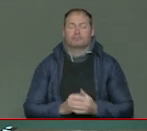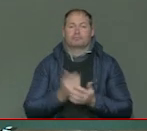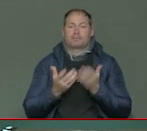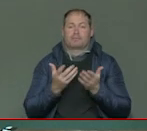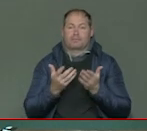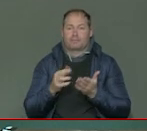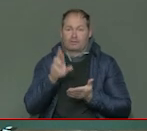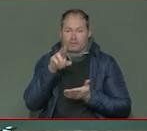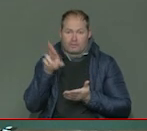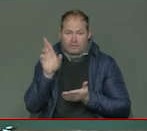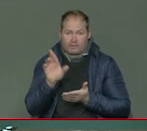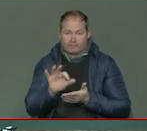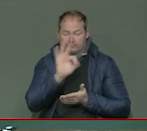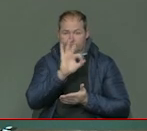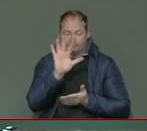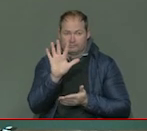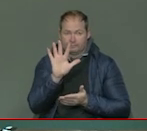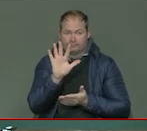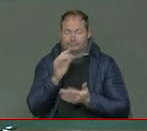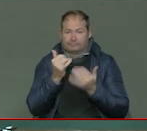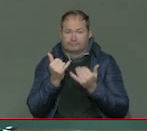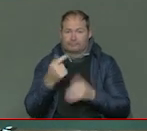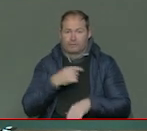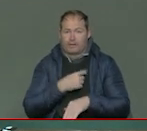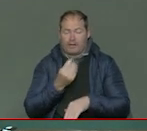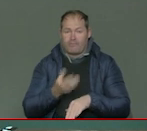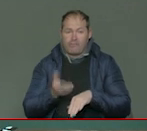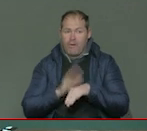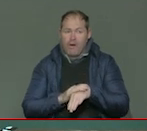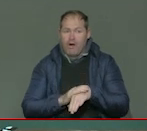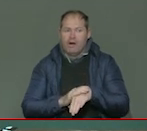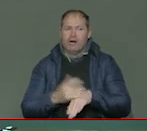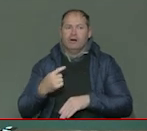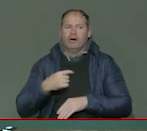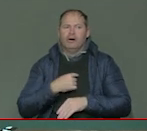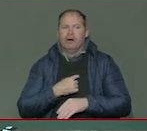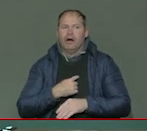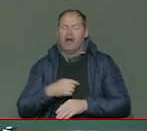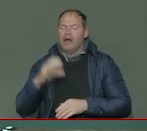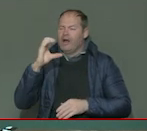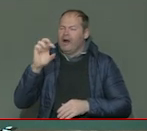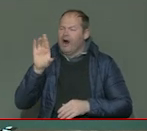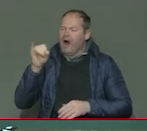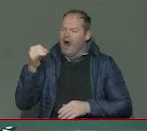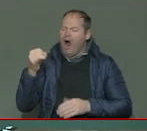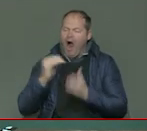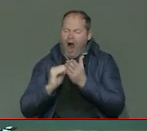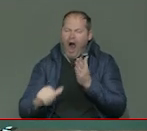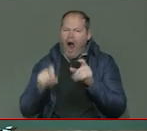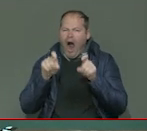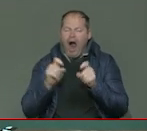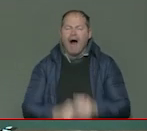35,000. So we have 2,900 too much. So we will have to CRJ